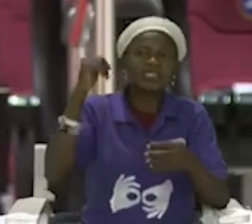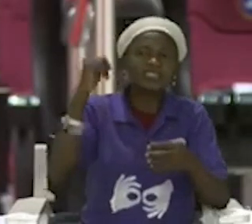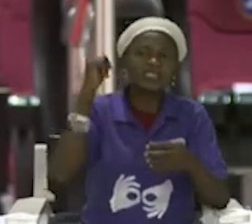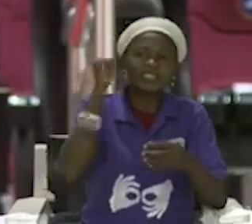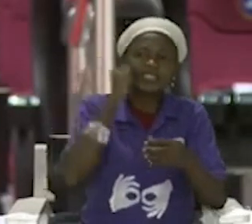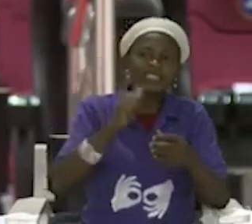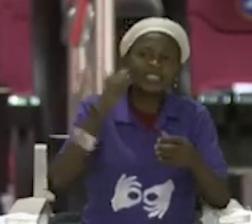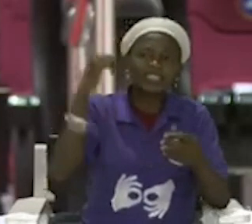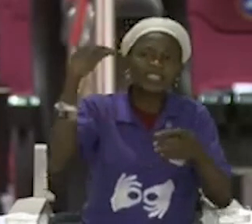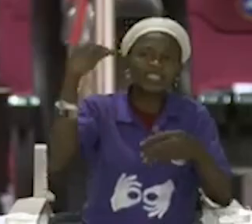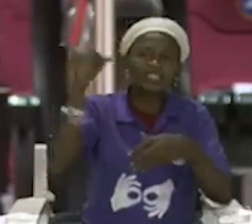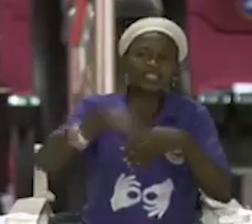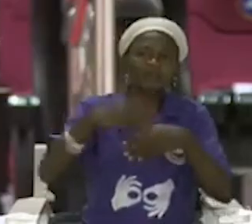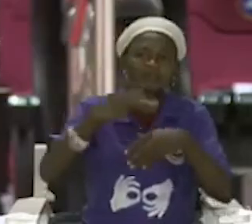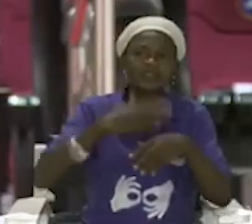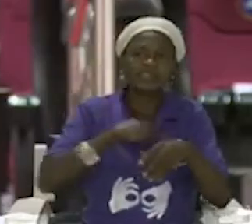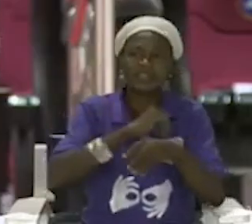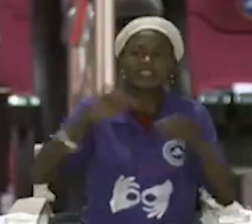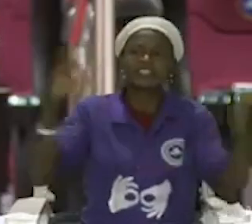a feast.